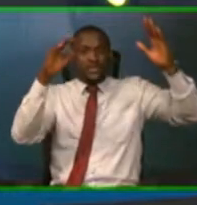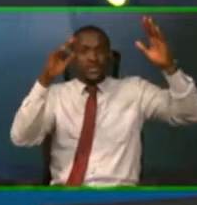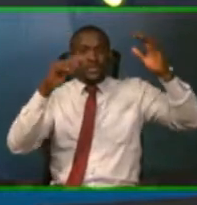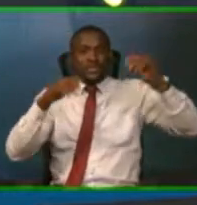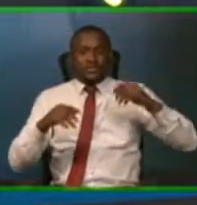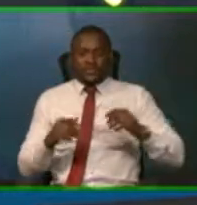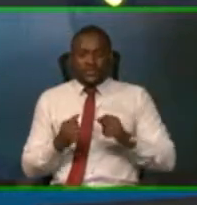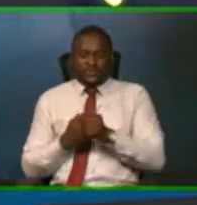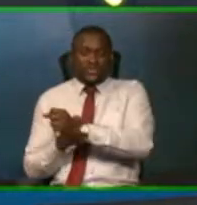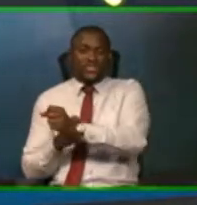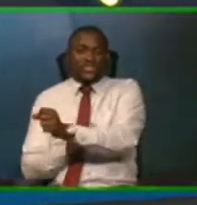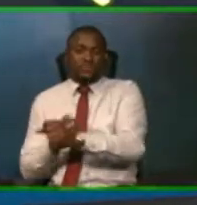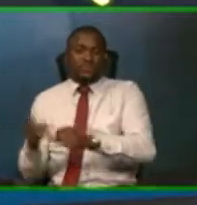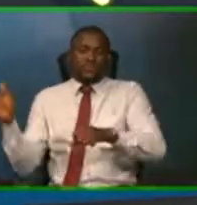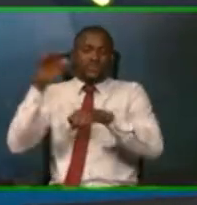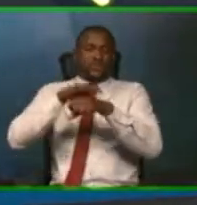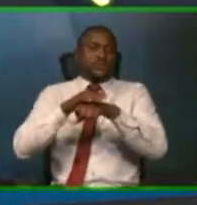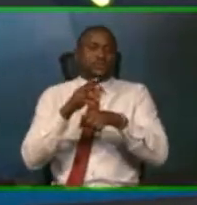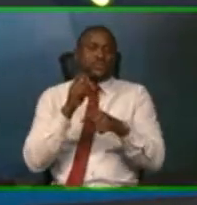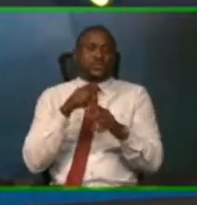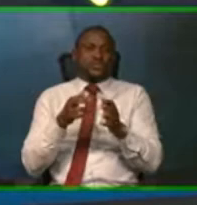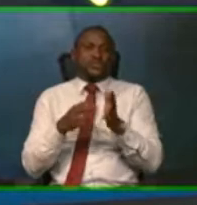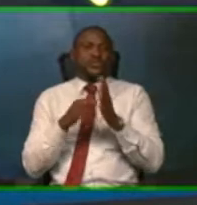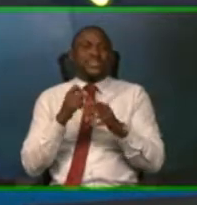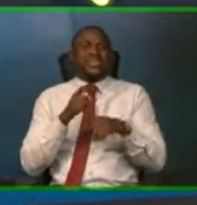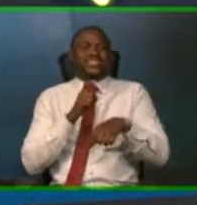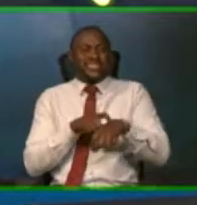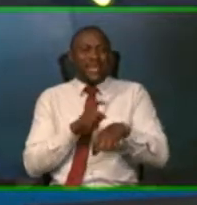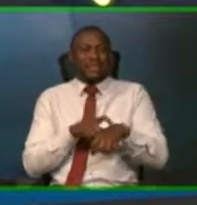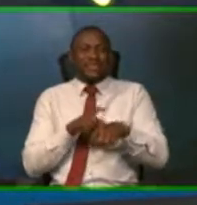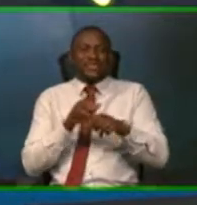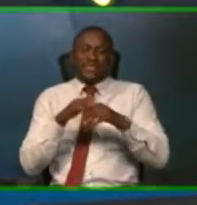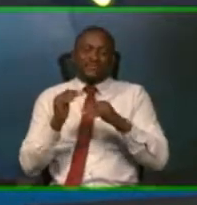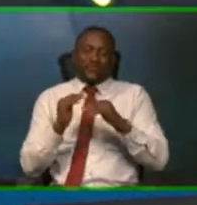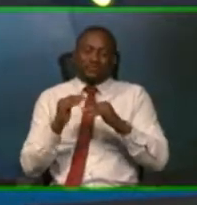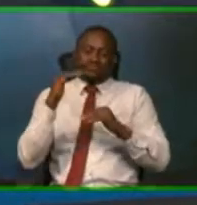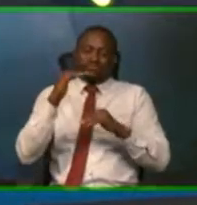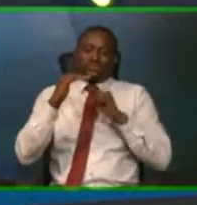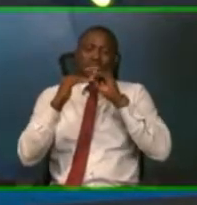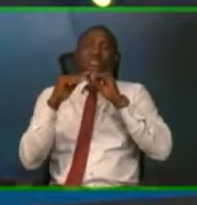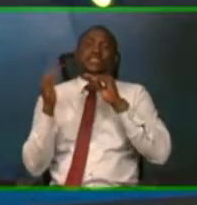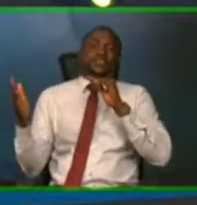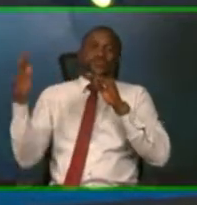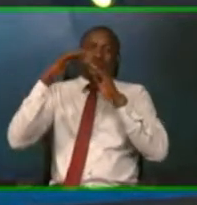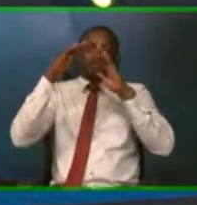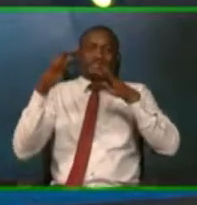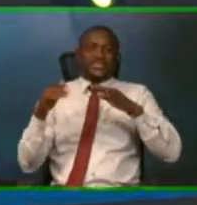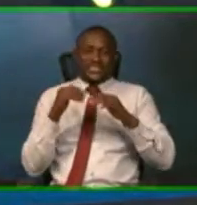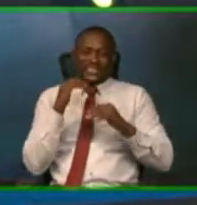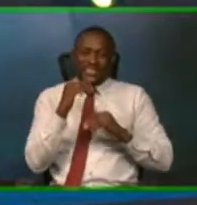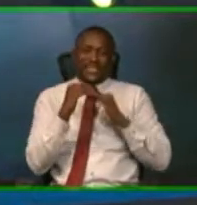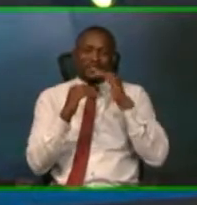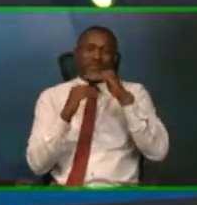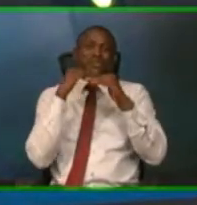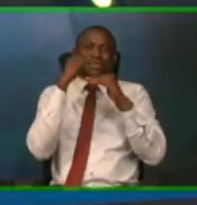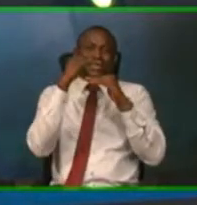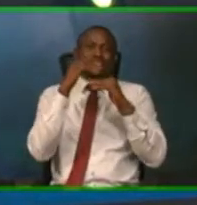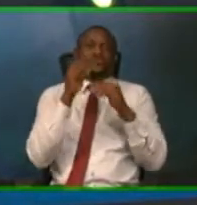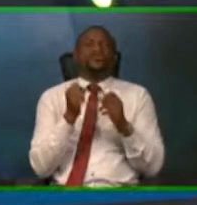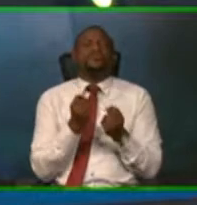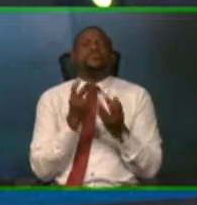Just because it is required in the building, there is timing and there is sequence. It is line upon line. So most